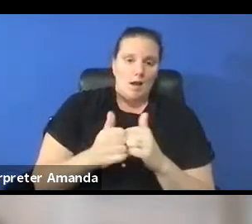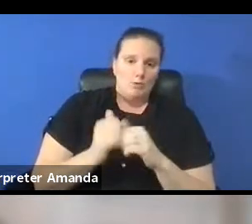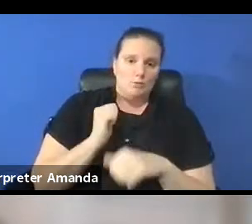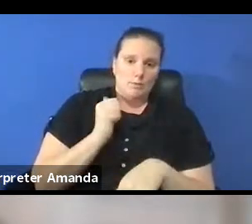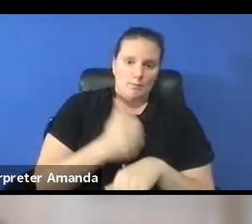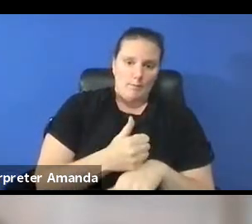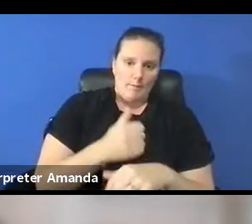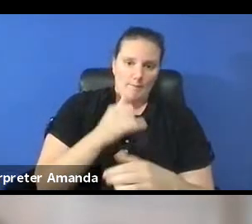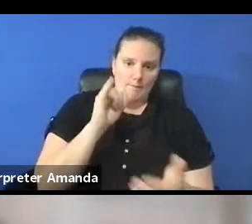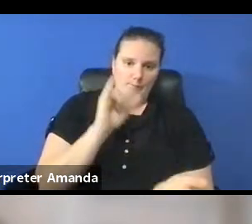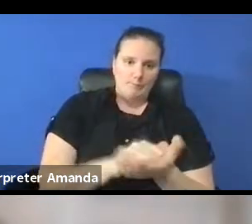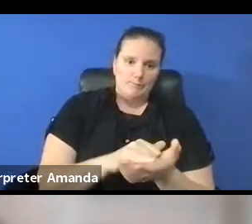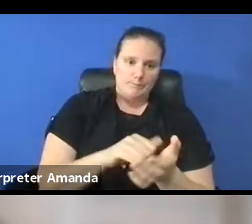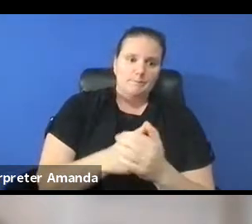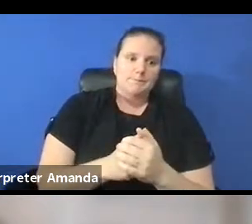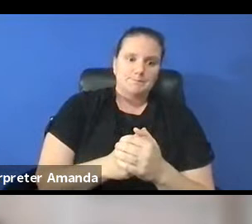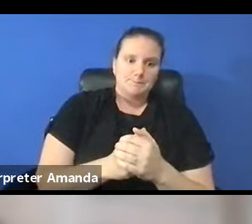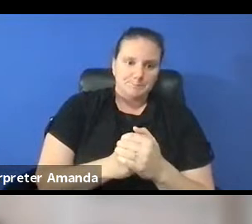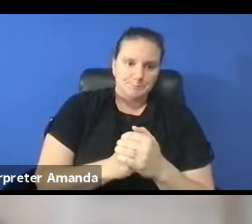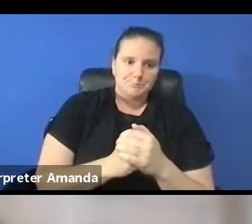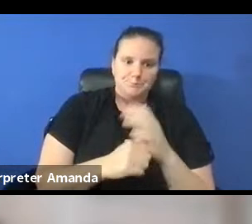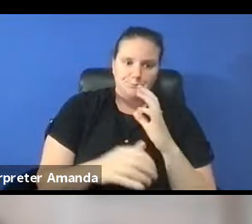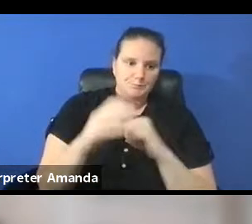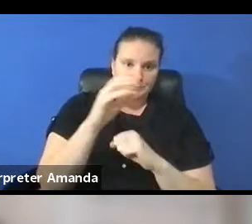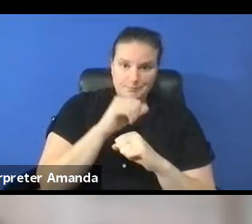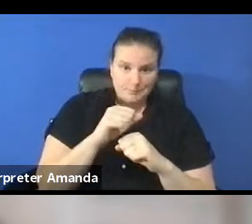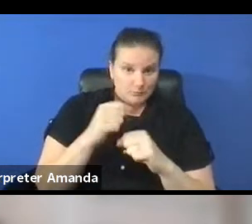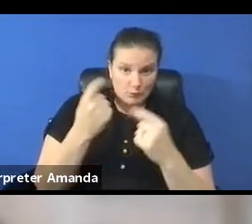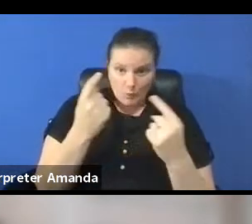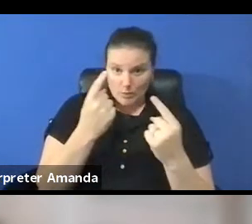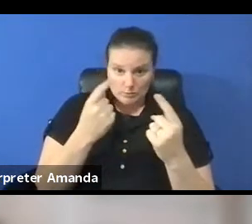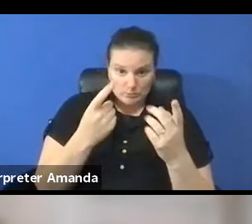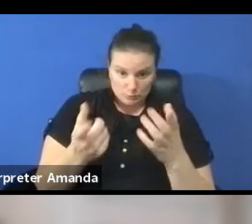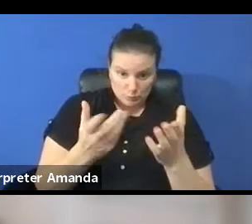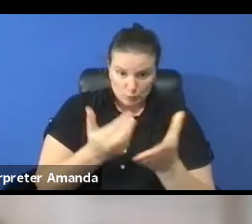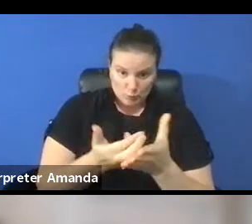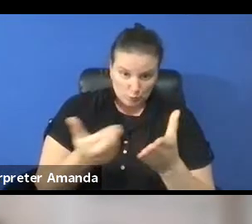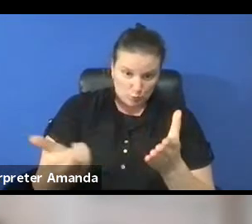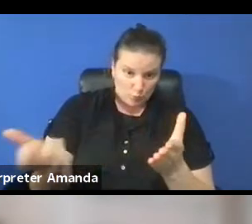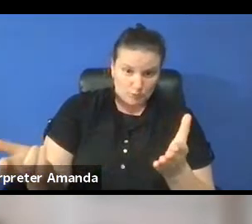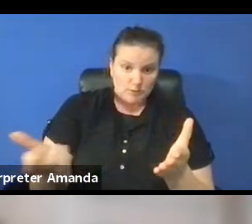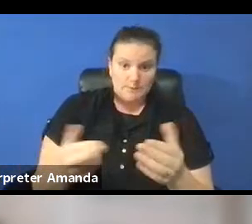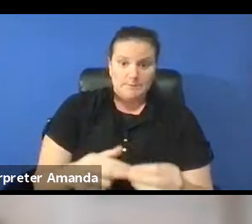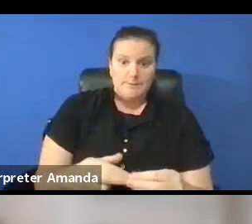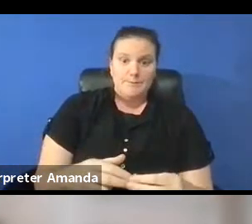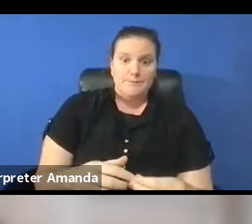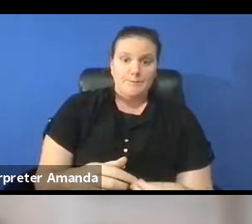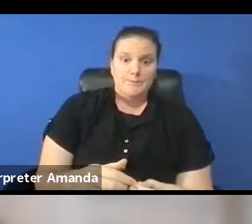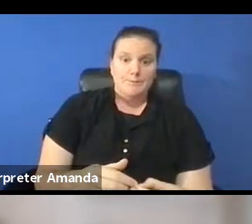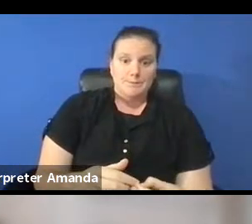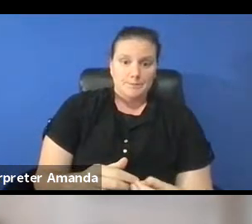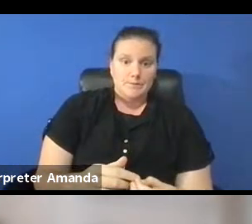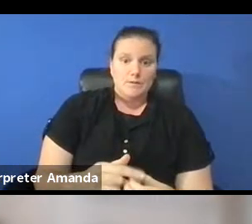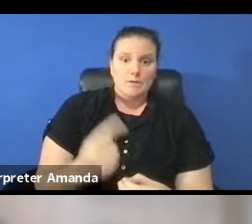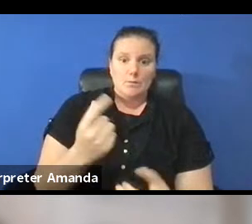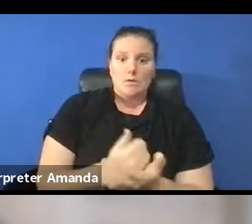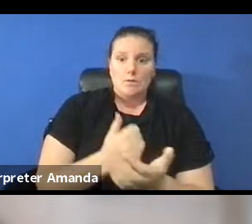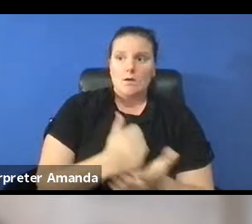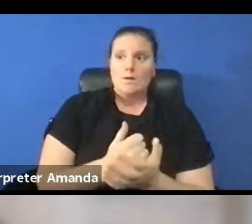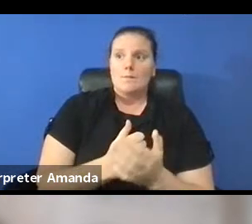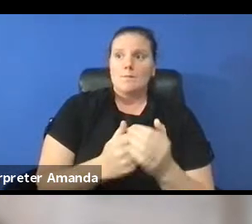implement. And so I guess we were wondering, are we resourcing someone to help with